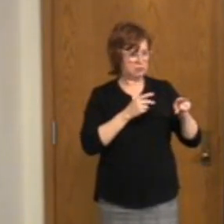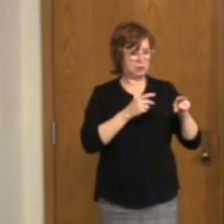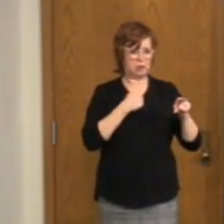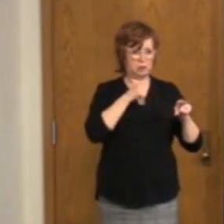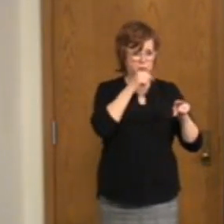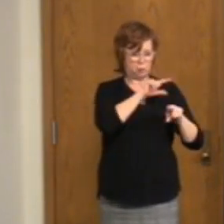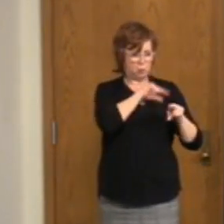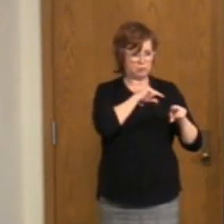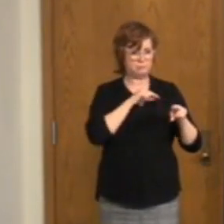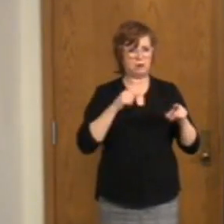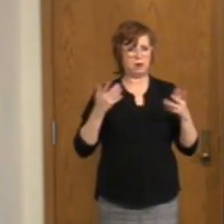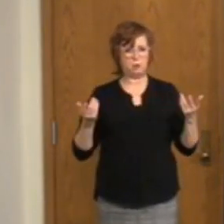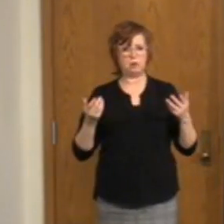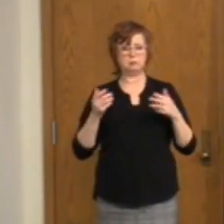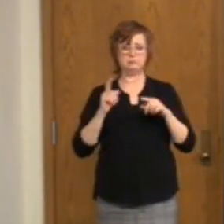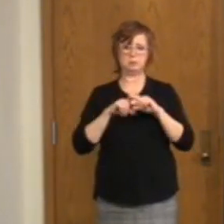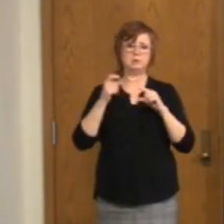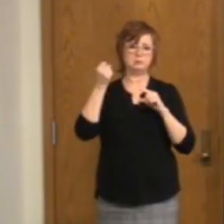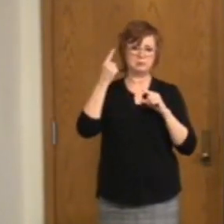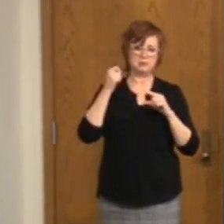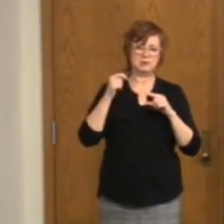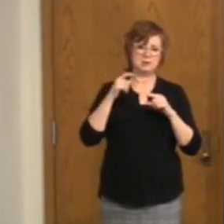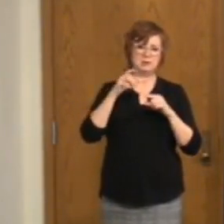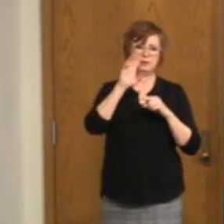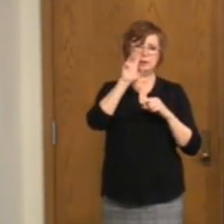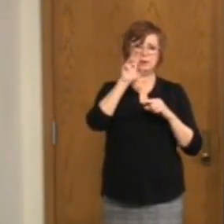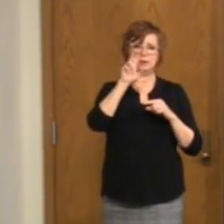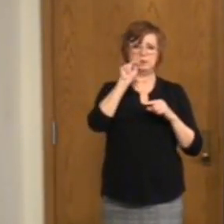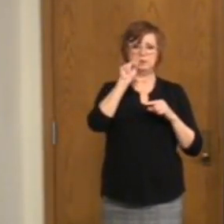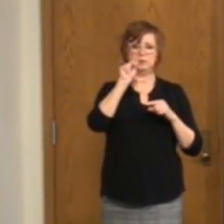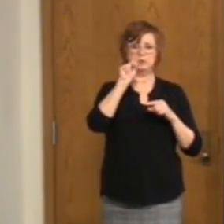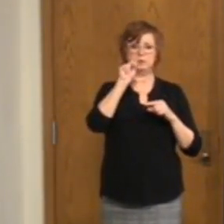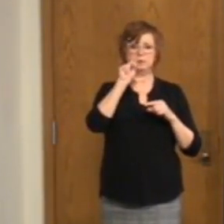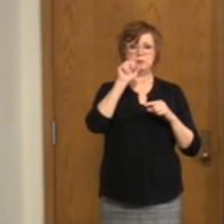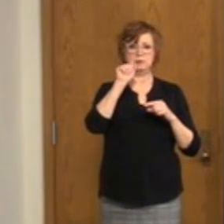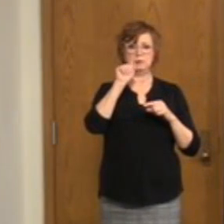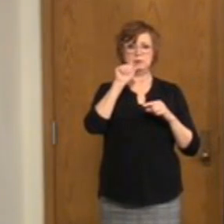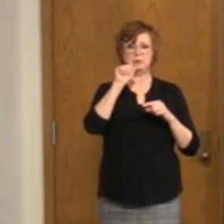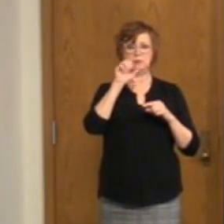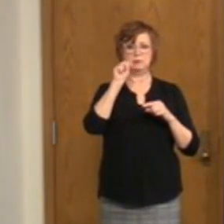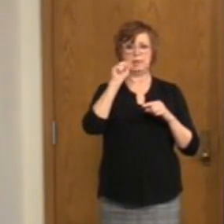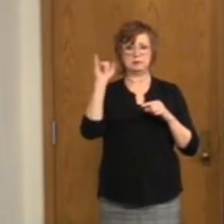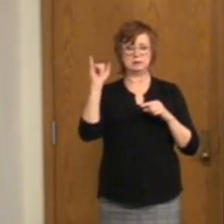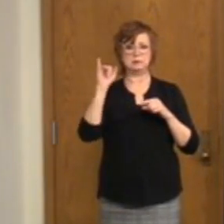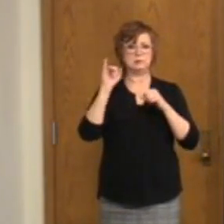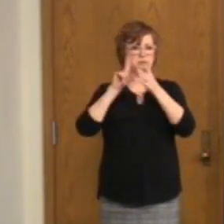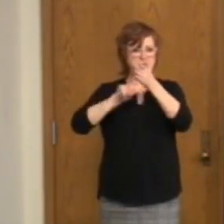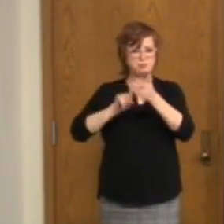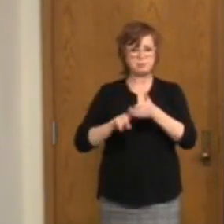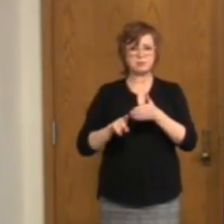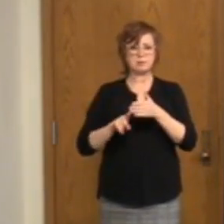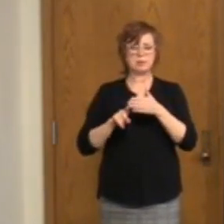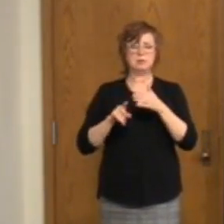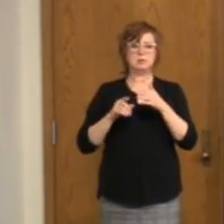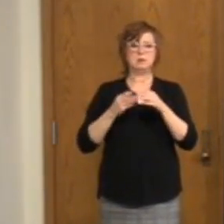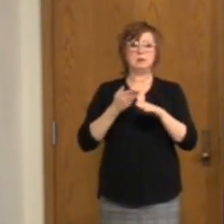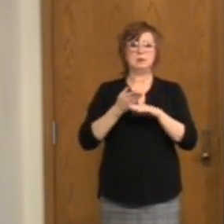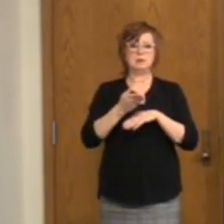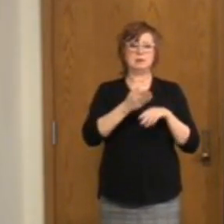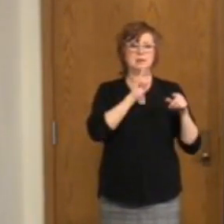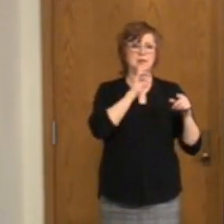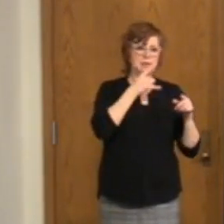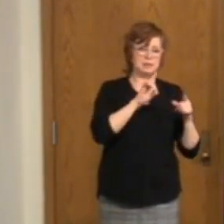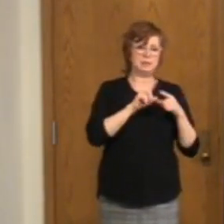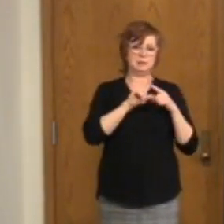NACI looked at the scientific information, and although Health Canada has approved AstraZeneca 18 and older, NACI said there's stronger evidence right now for 18